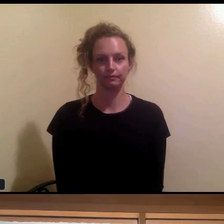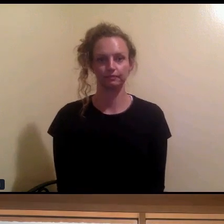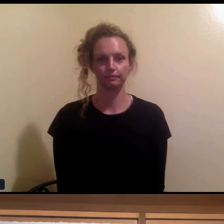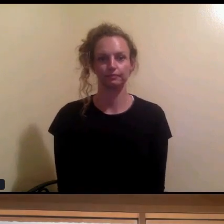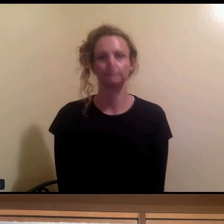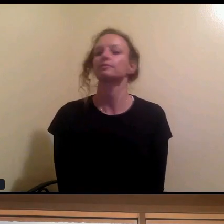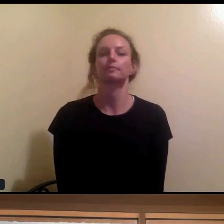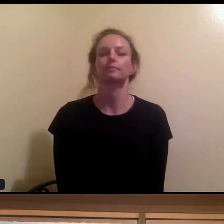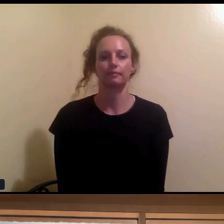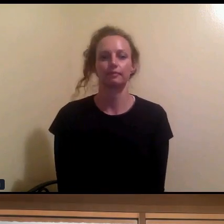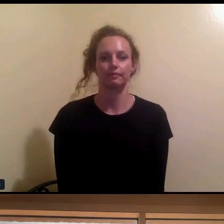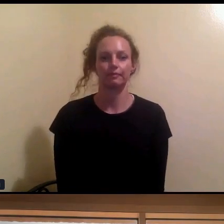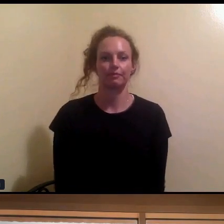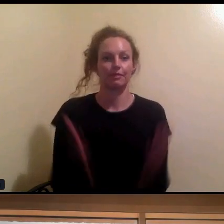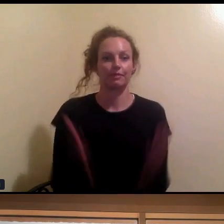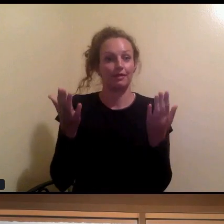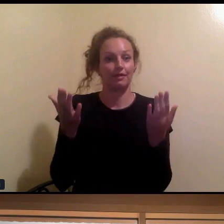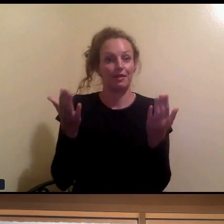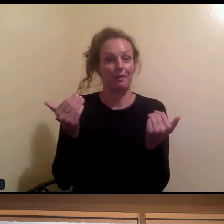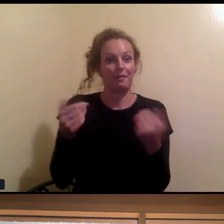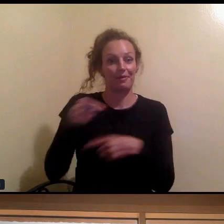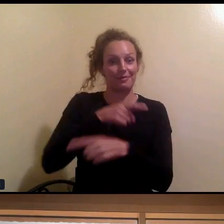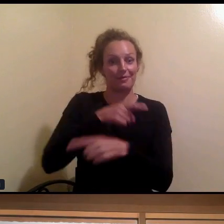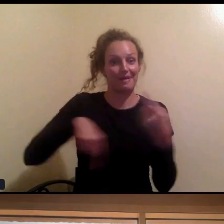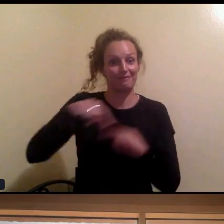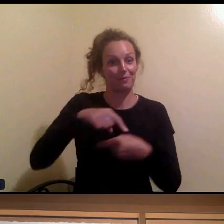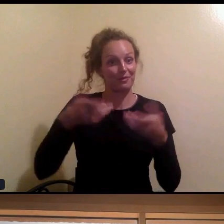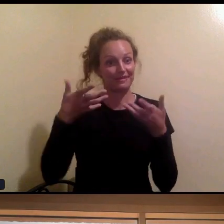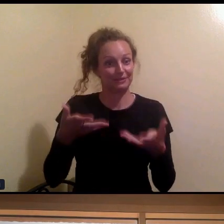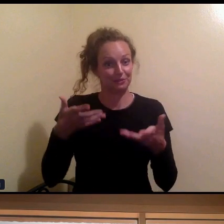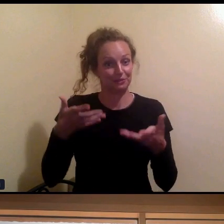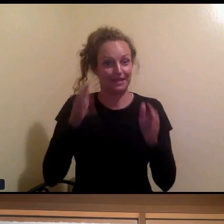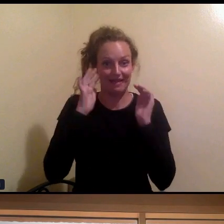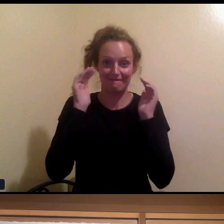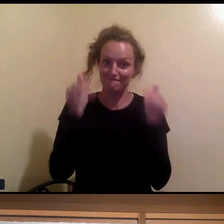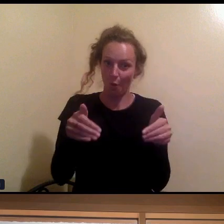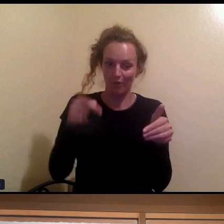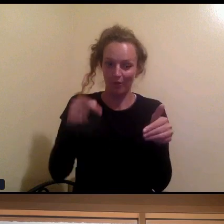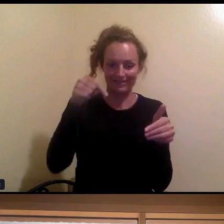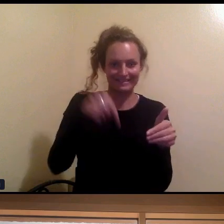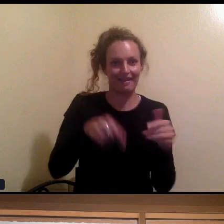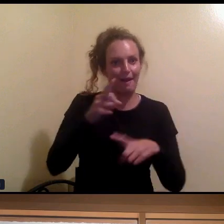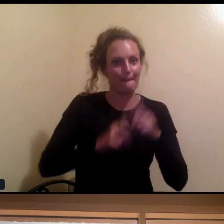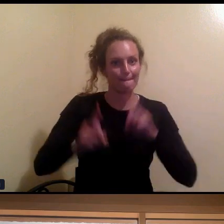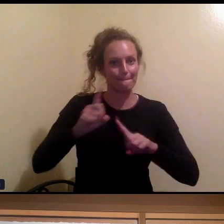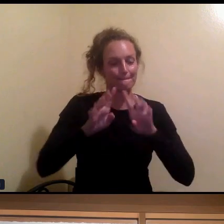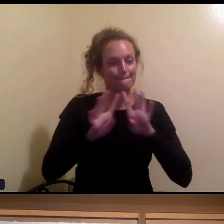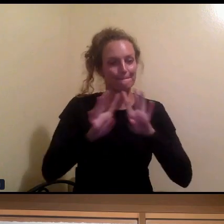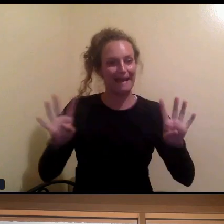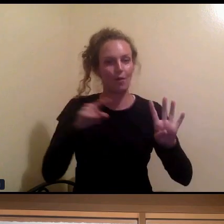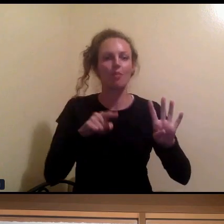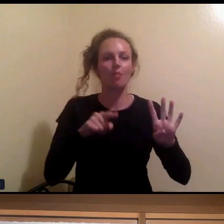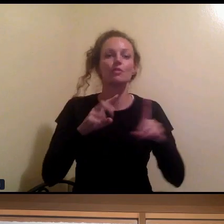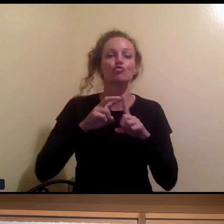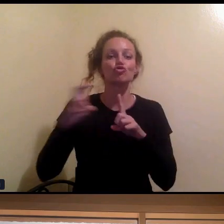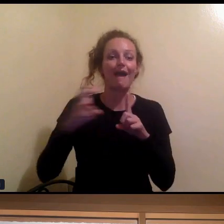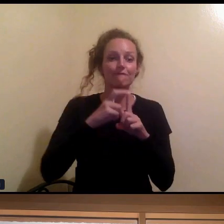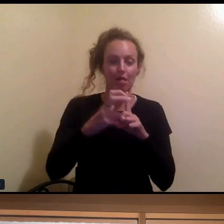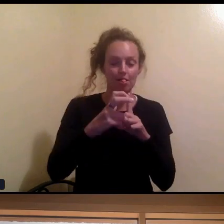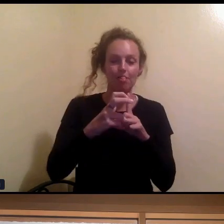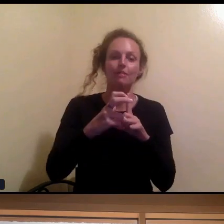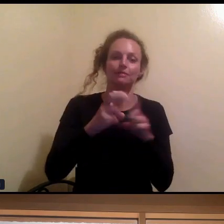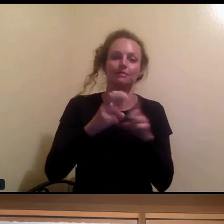Welcome, everybody. This session's all about accessible travel and tourism. We've got an amazing panel, a speaker, physical